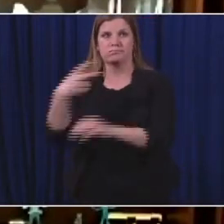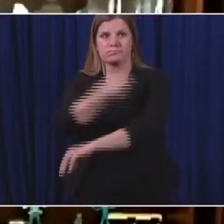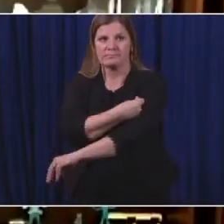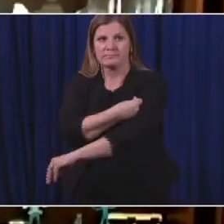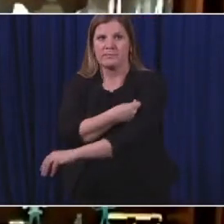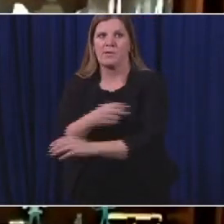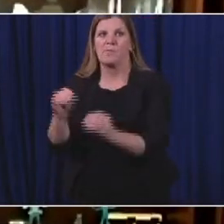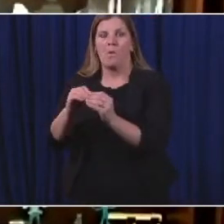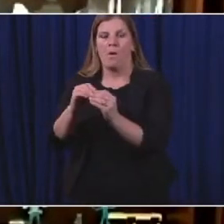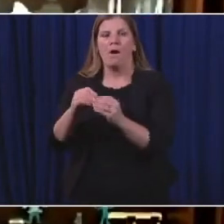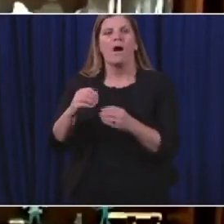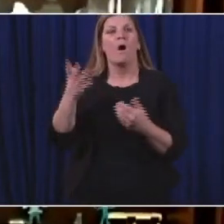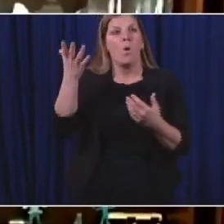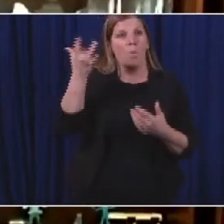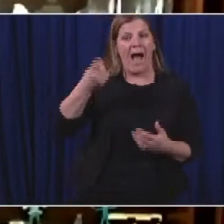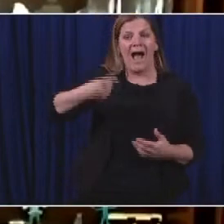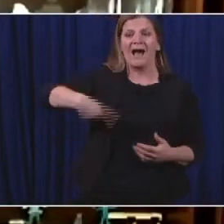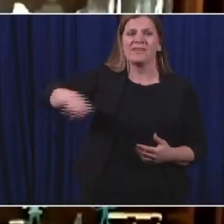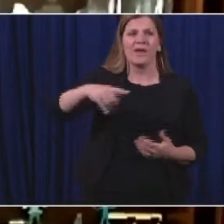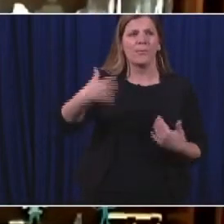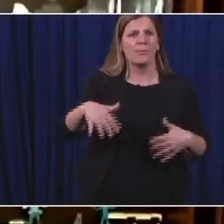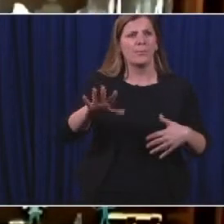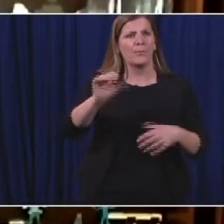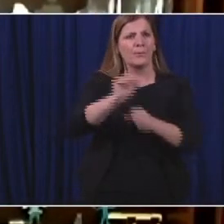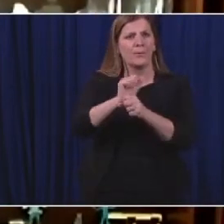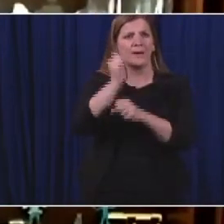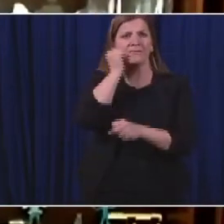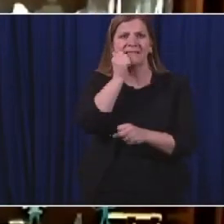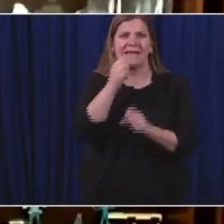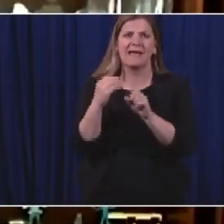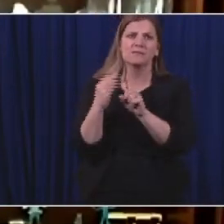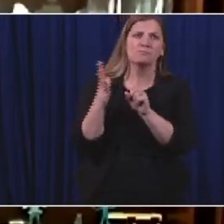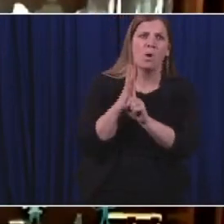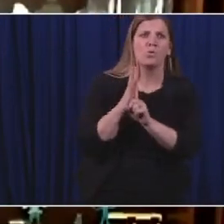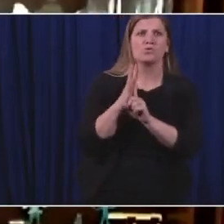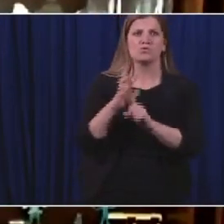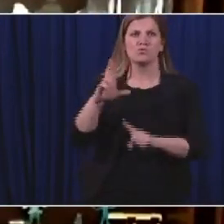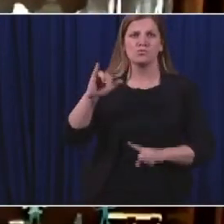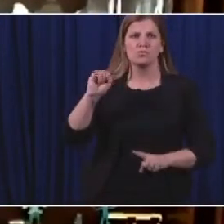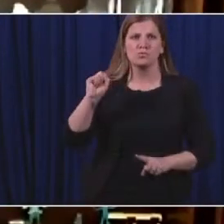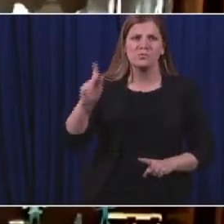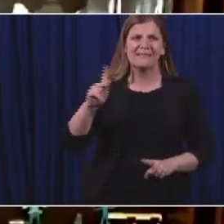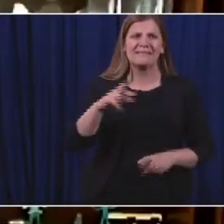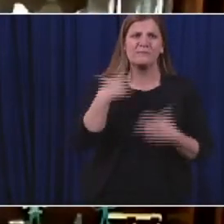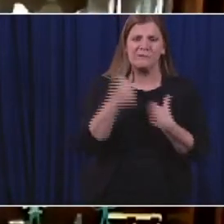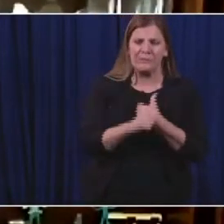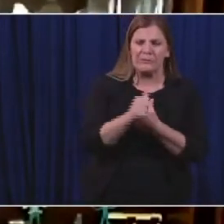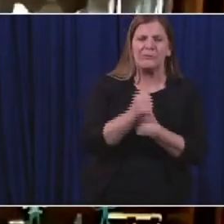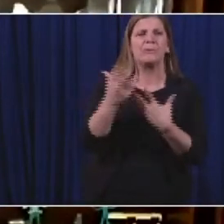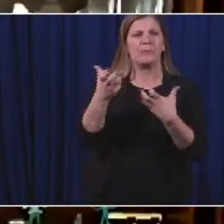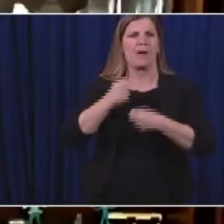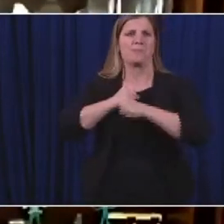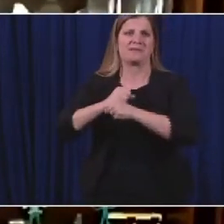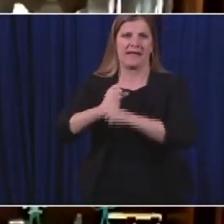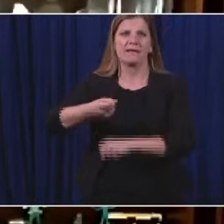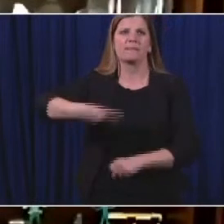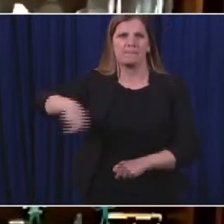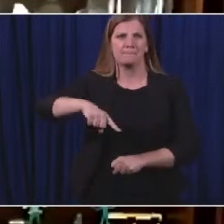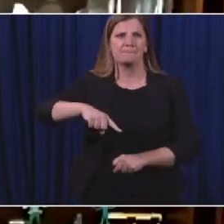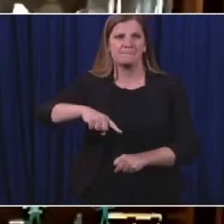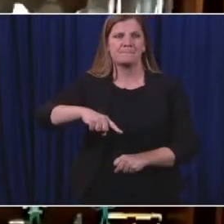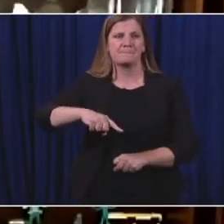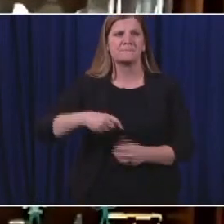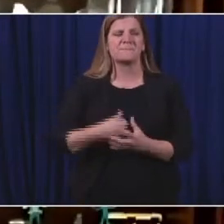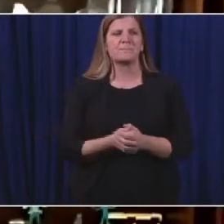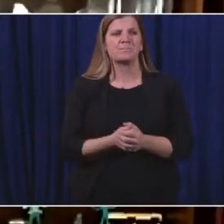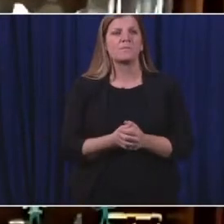that they're there and protected and there for our patients moving forward. As we did the first wave, we wanted to make sure that we were